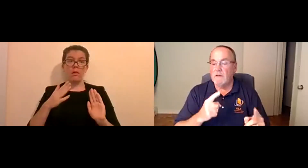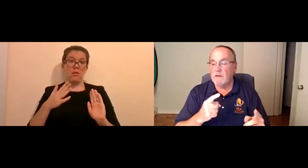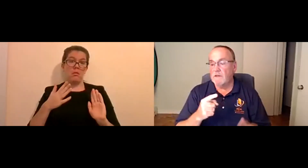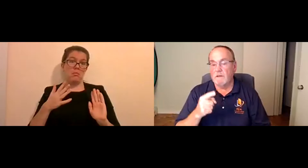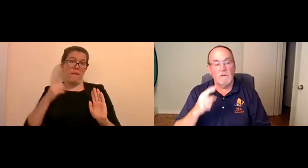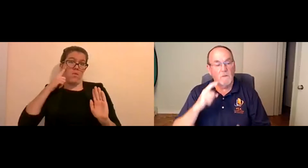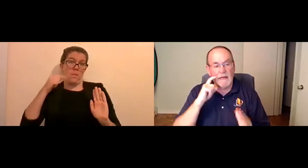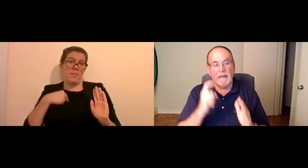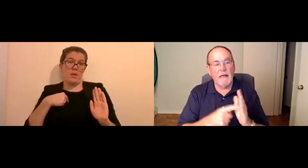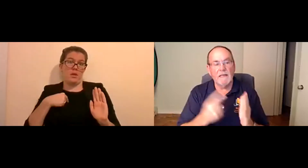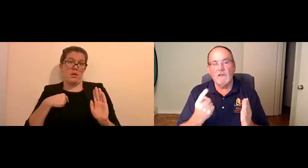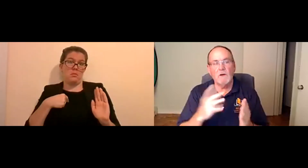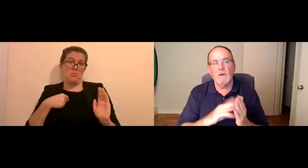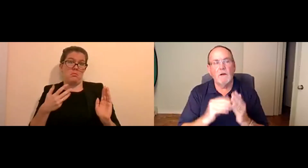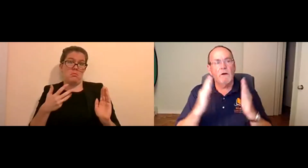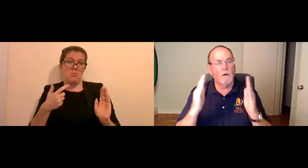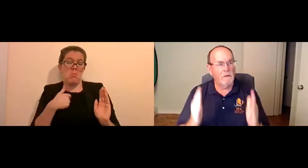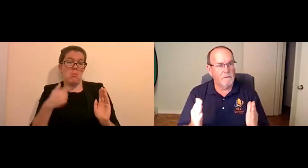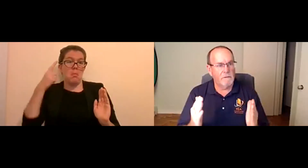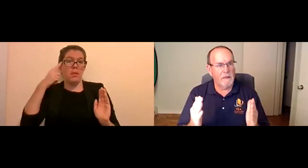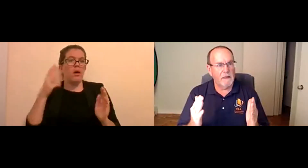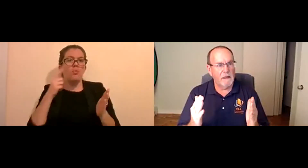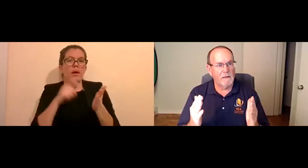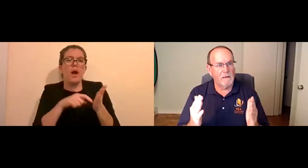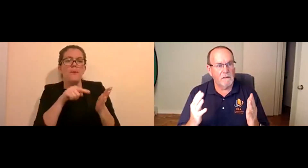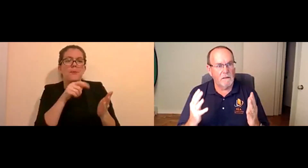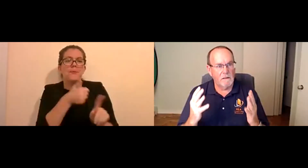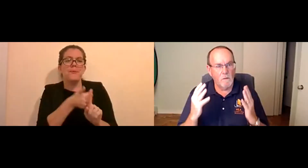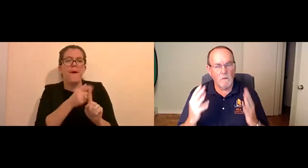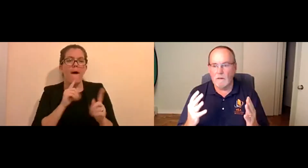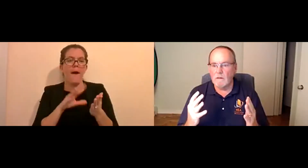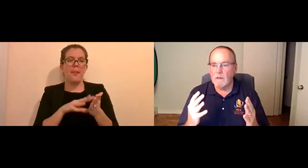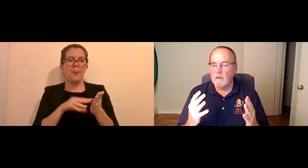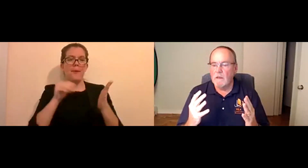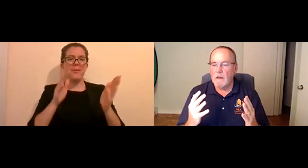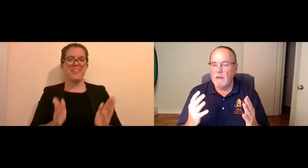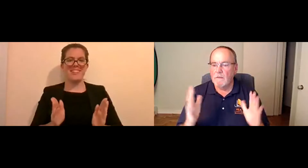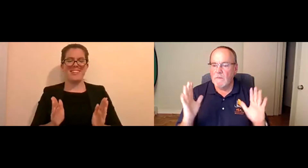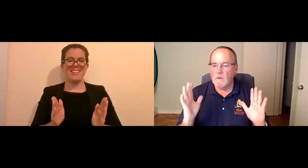answer is just recognize that you're the learner, and that you will